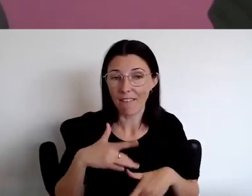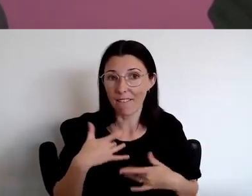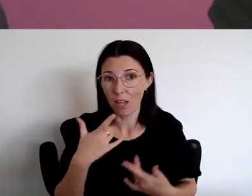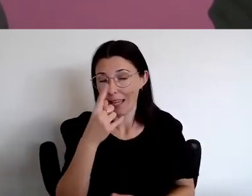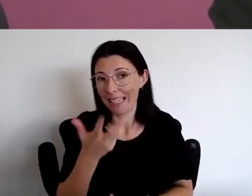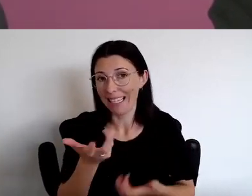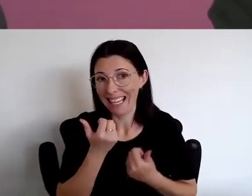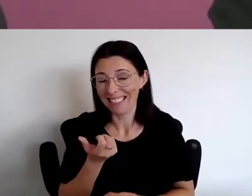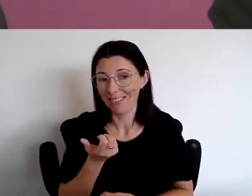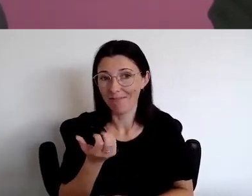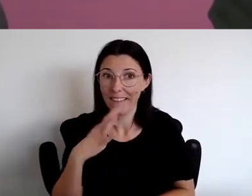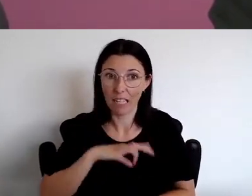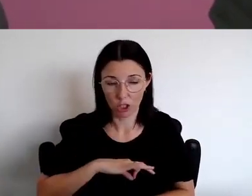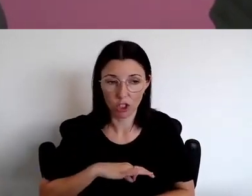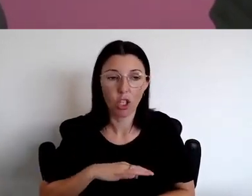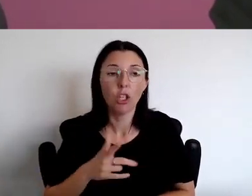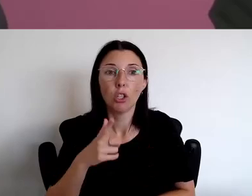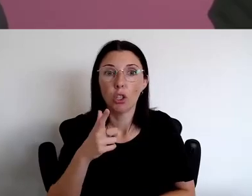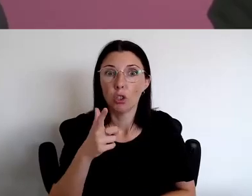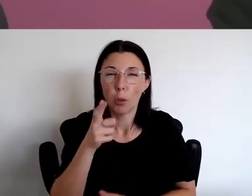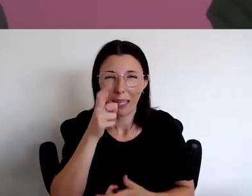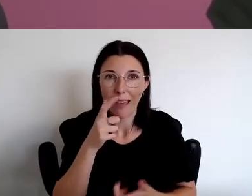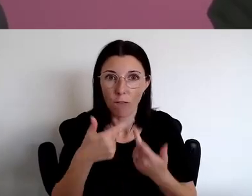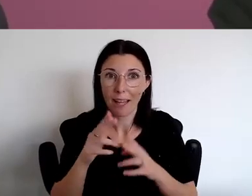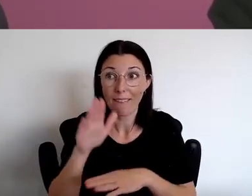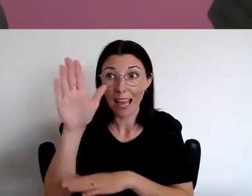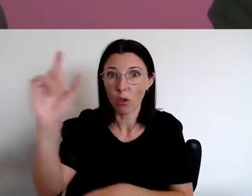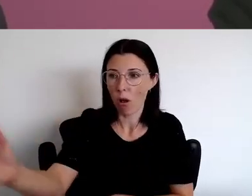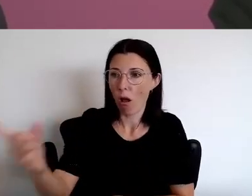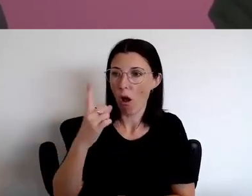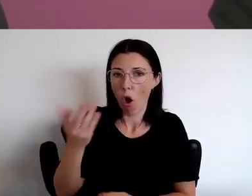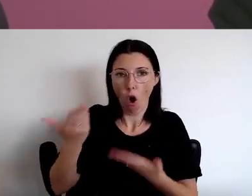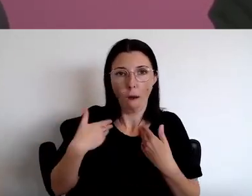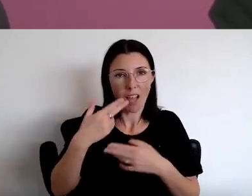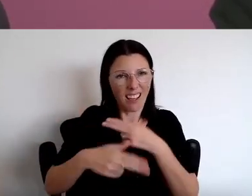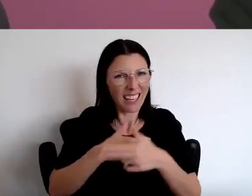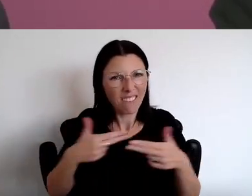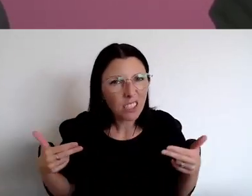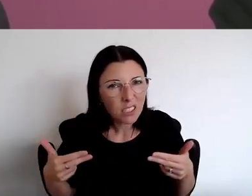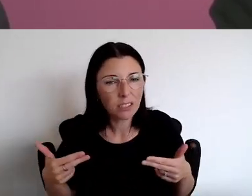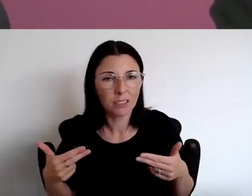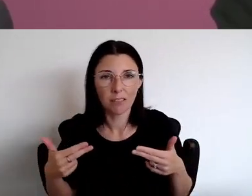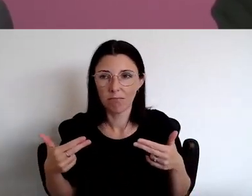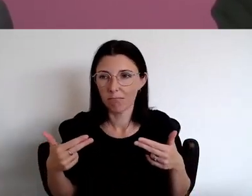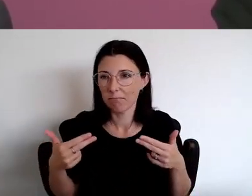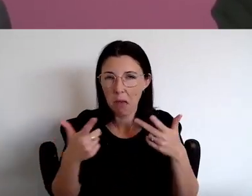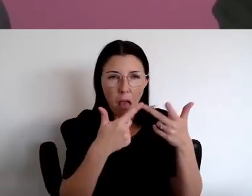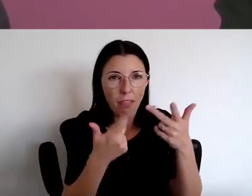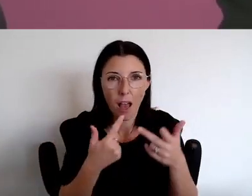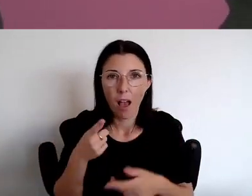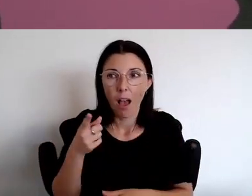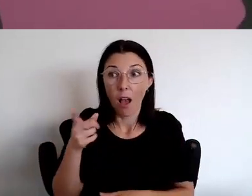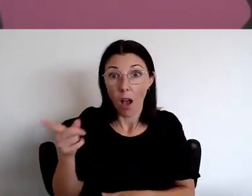approaches from external parties, particularly if they're offering gifts and hospitality. They're not doing it because they want to be friends.